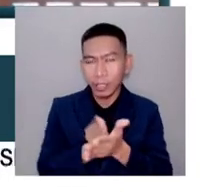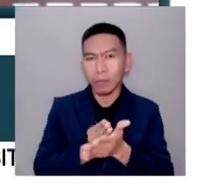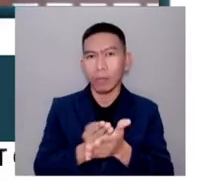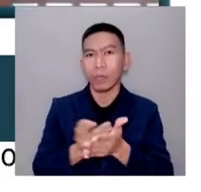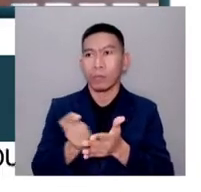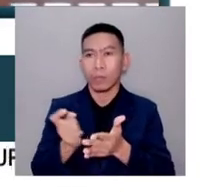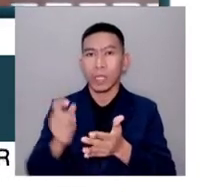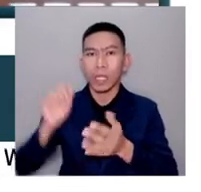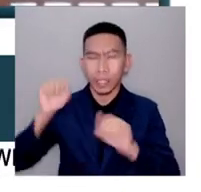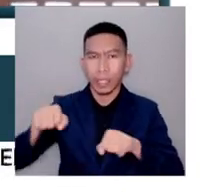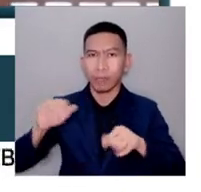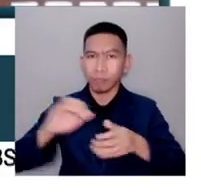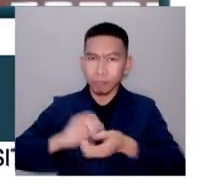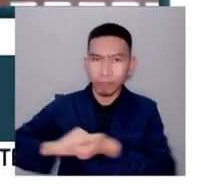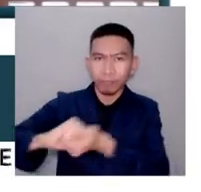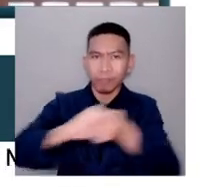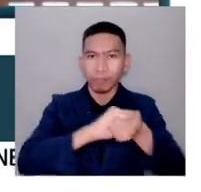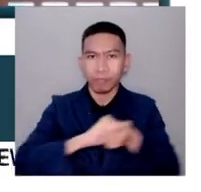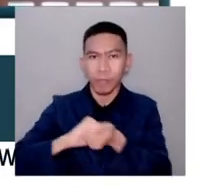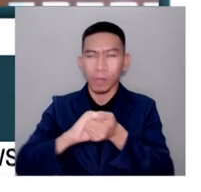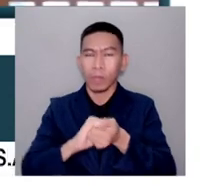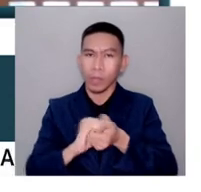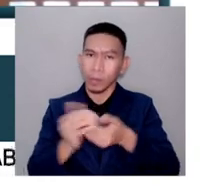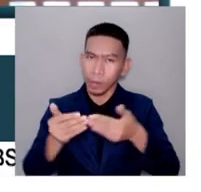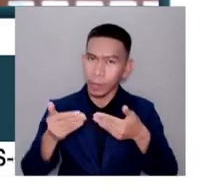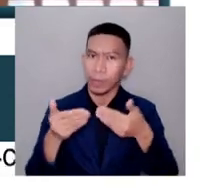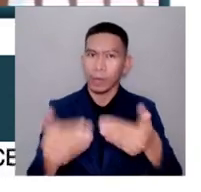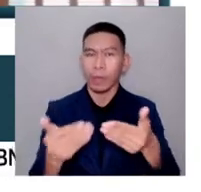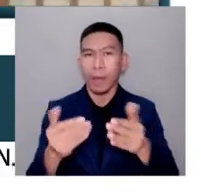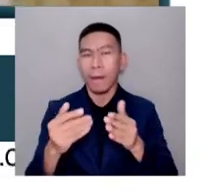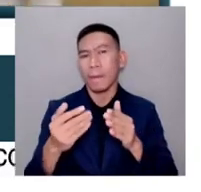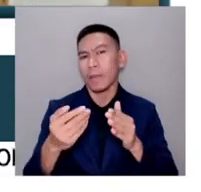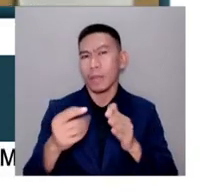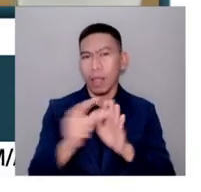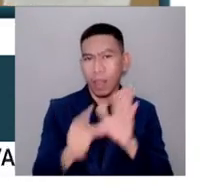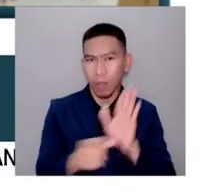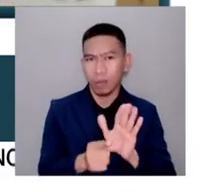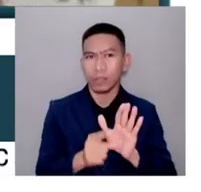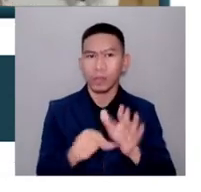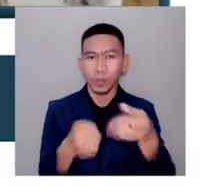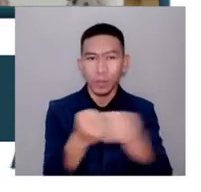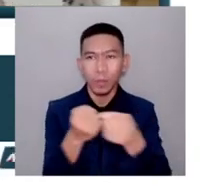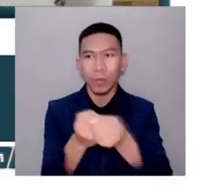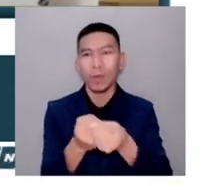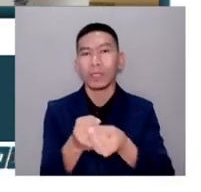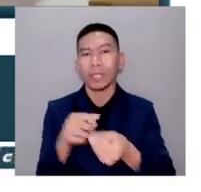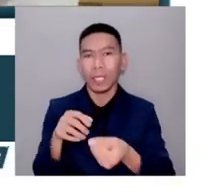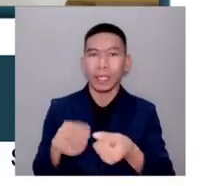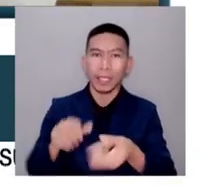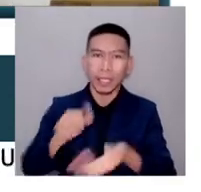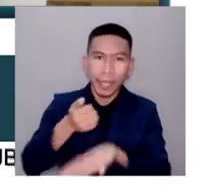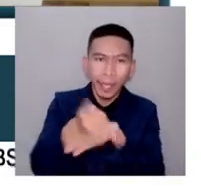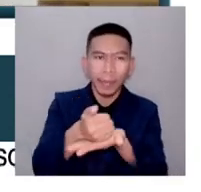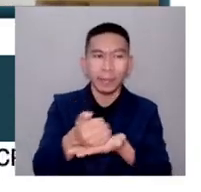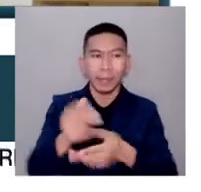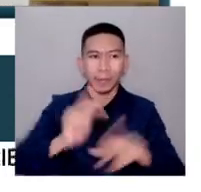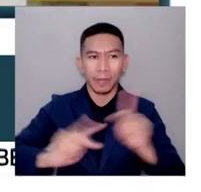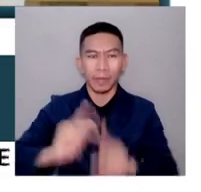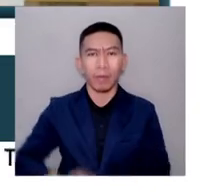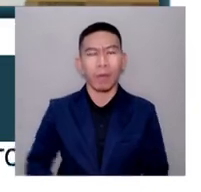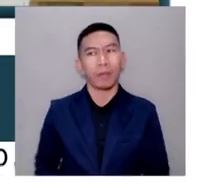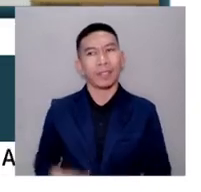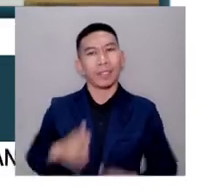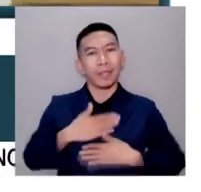isulong ang mga batas na kailangan ng ating mamamayan. And I'm so glad, Carmina, you mentioned the expanded solo parents